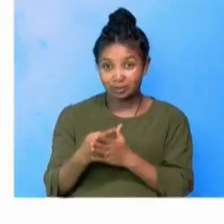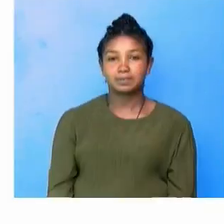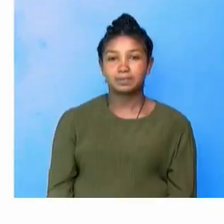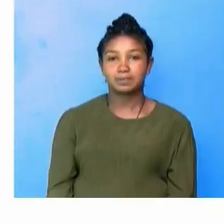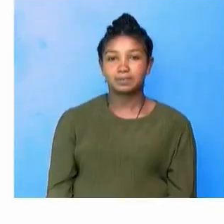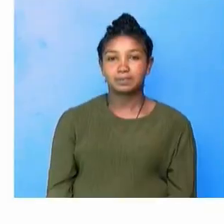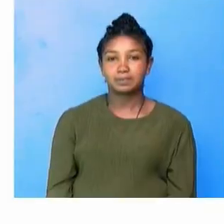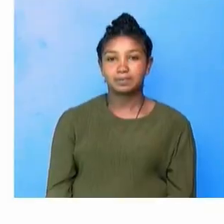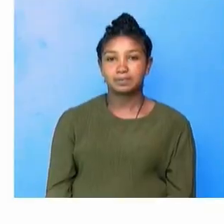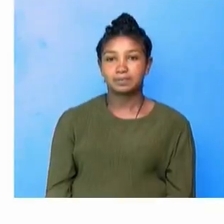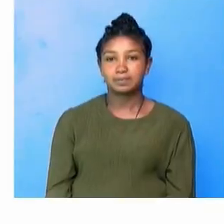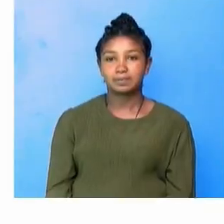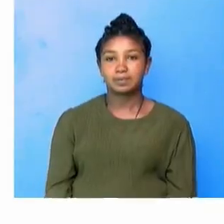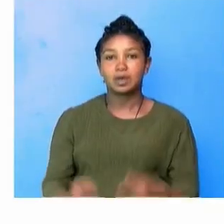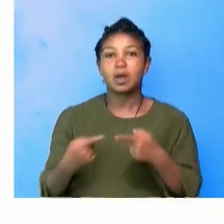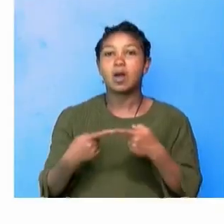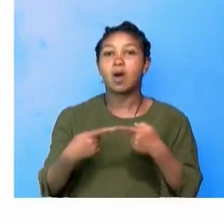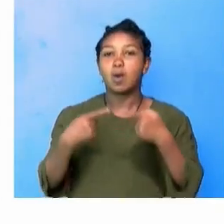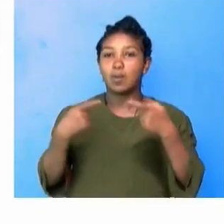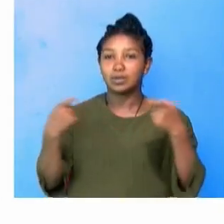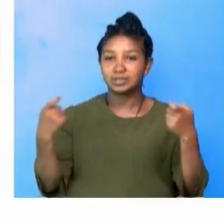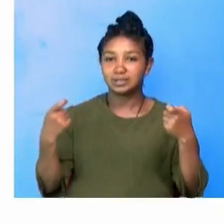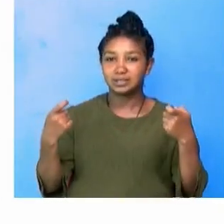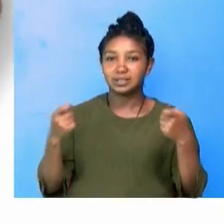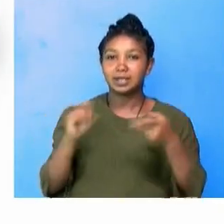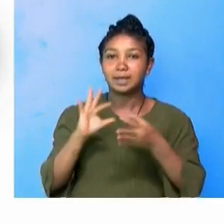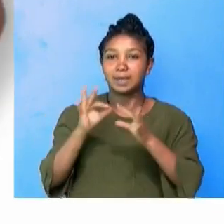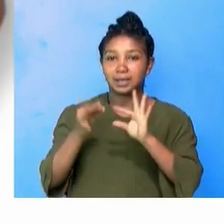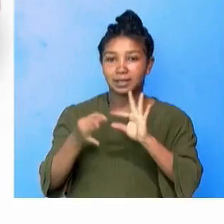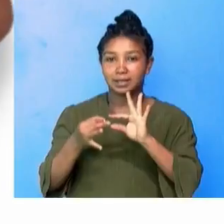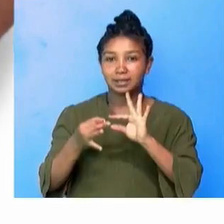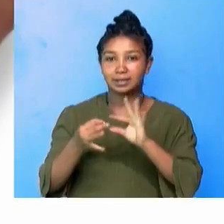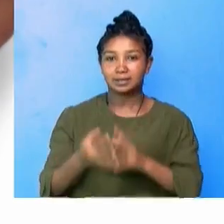meanings, the opposite,